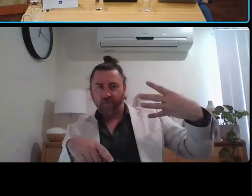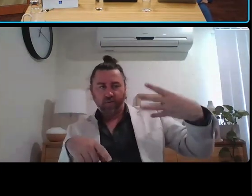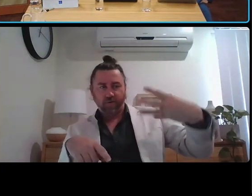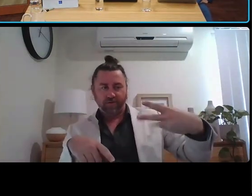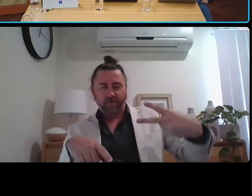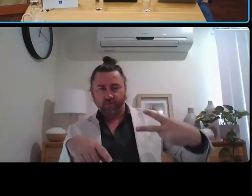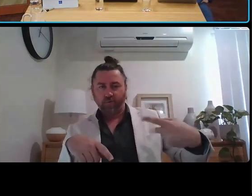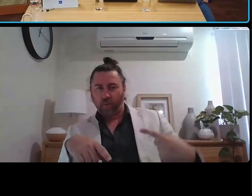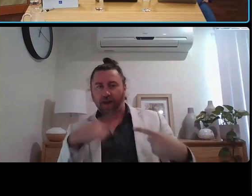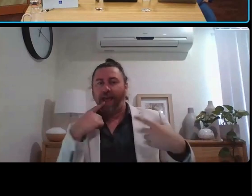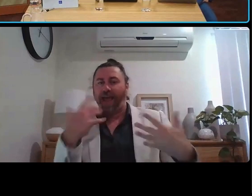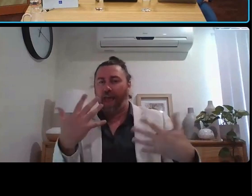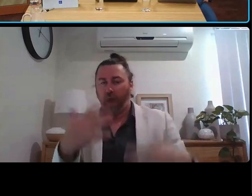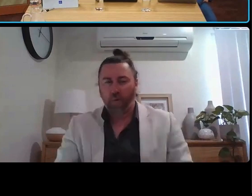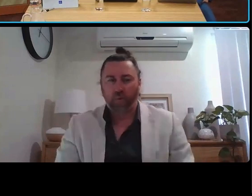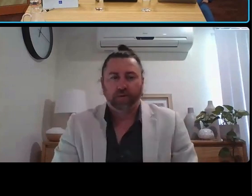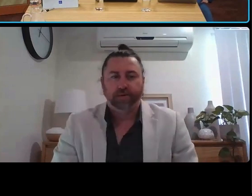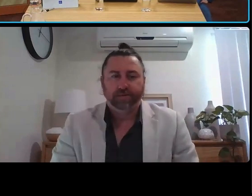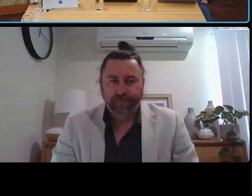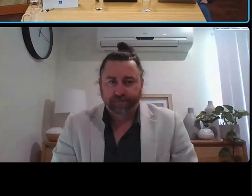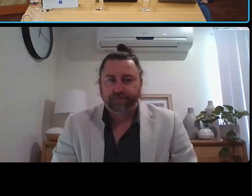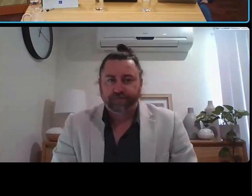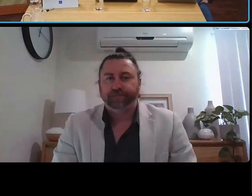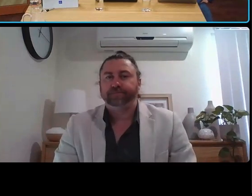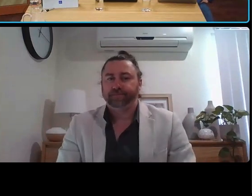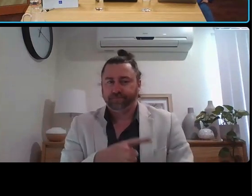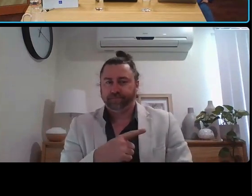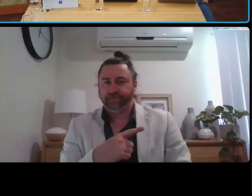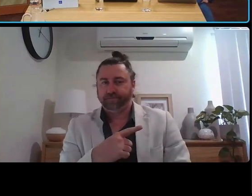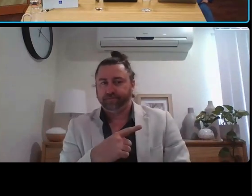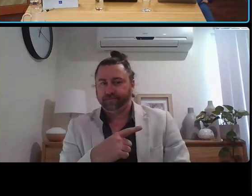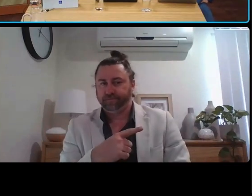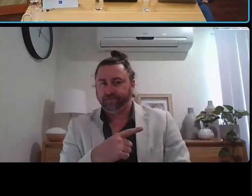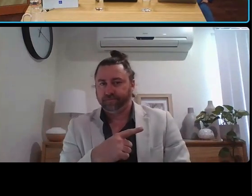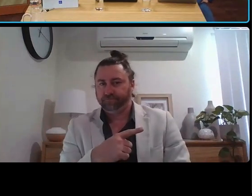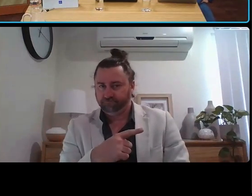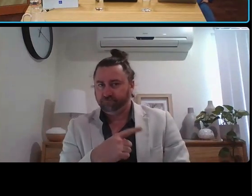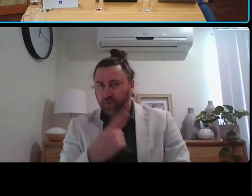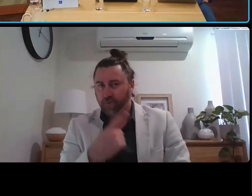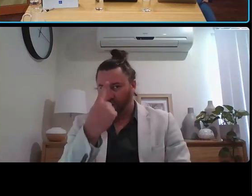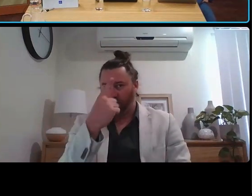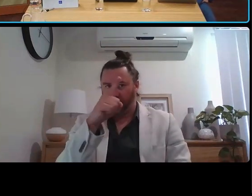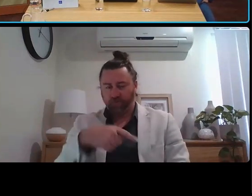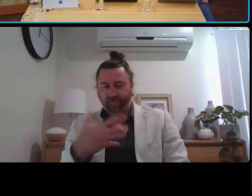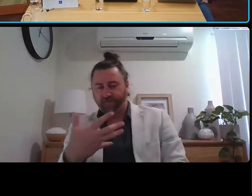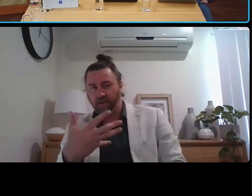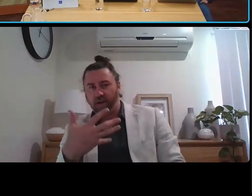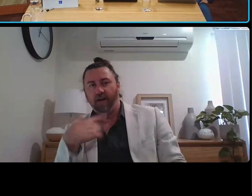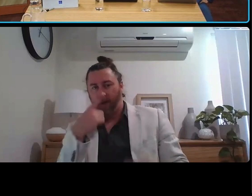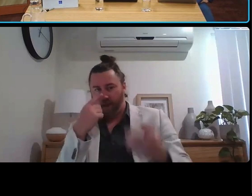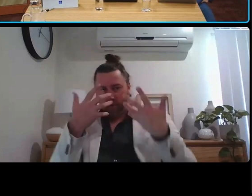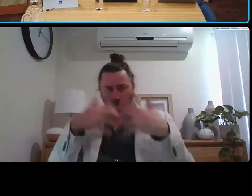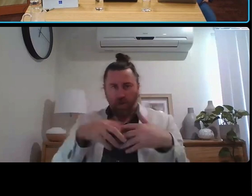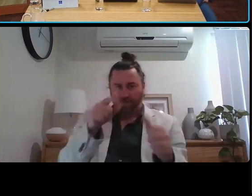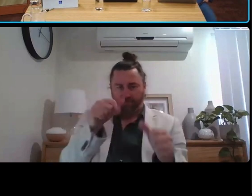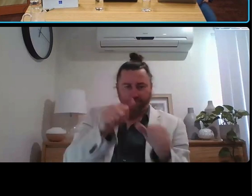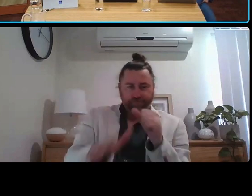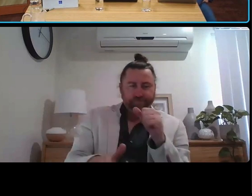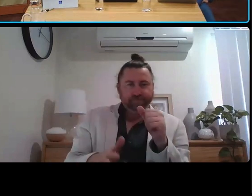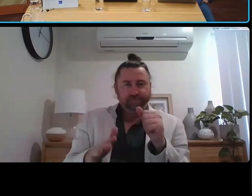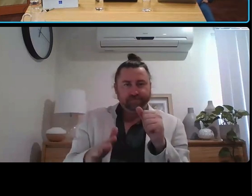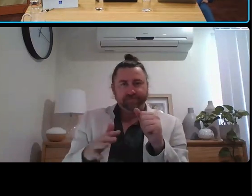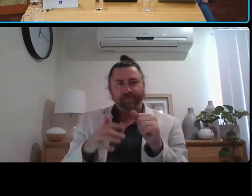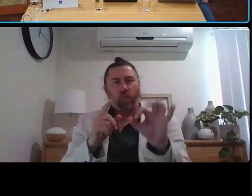that you can see there, to award a 1 through to 5 star rating for the quality measures rating.